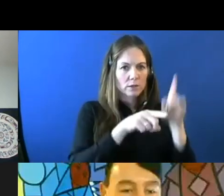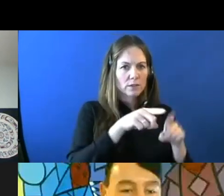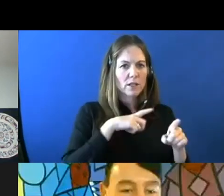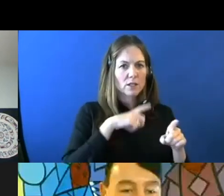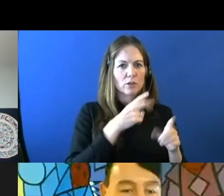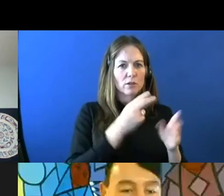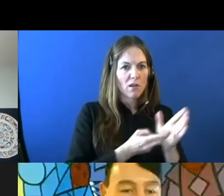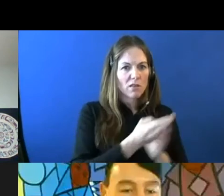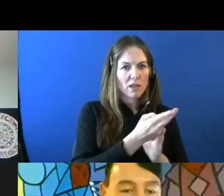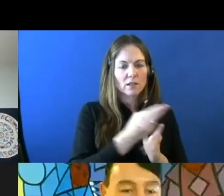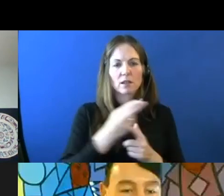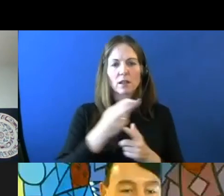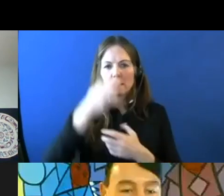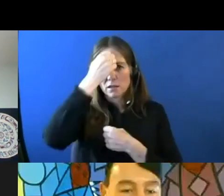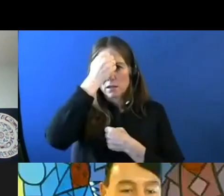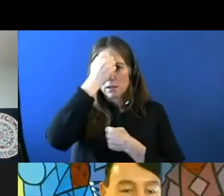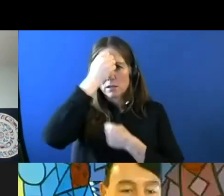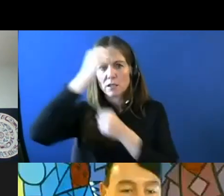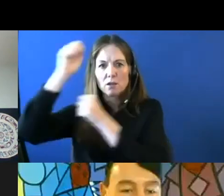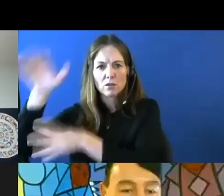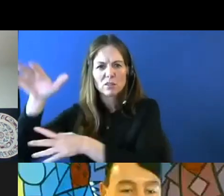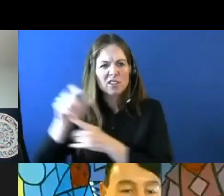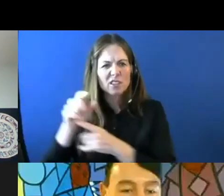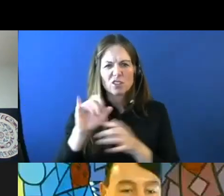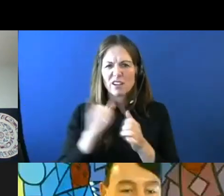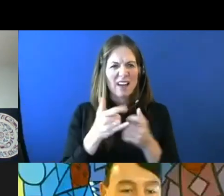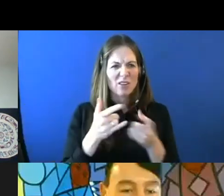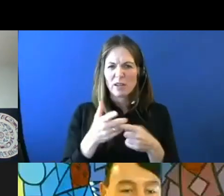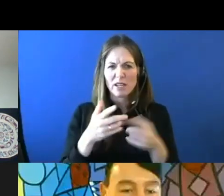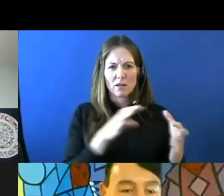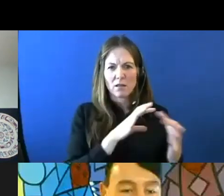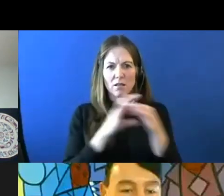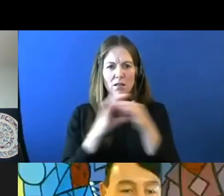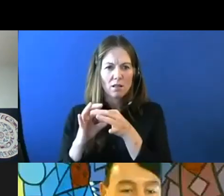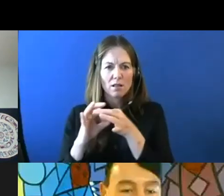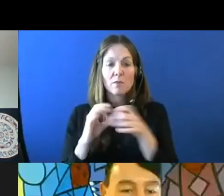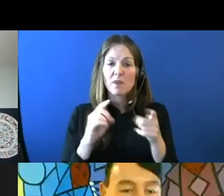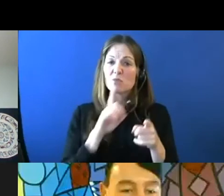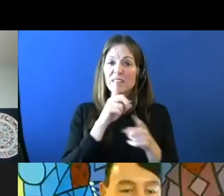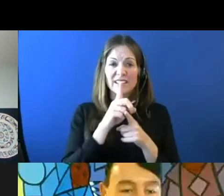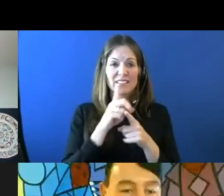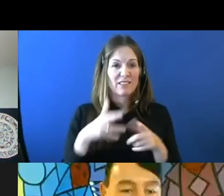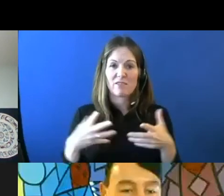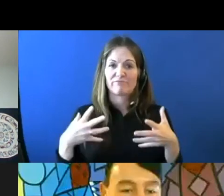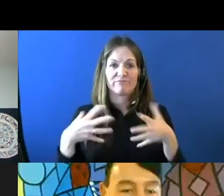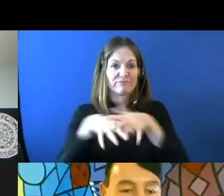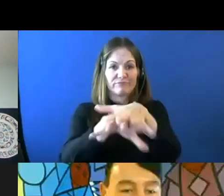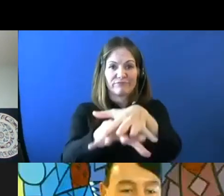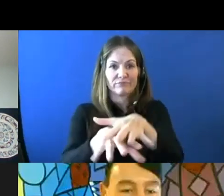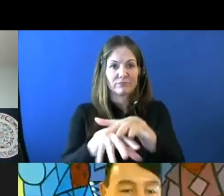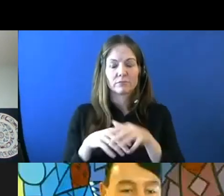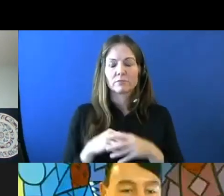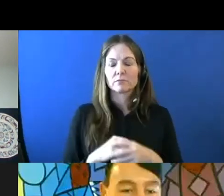and they do the authentic reconciliation leads to some of the decolonization efforts that we're looking at. In particular, what you've